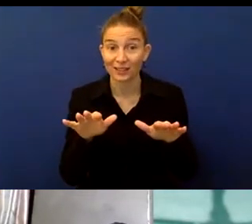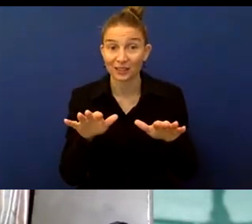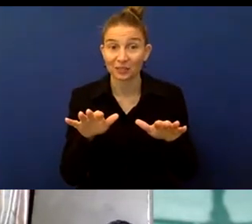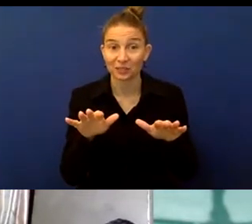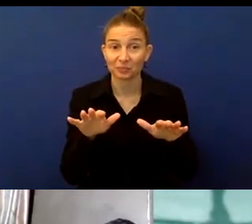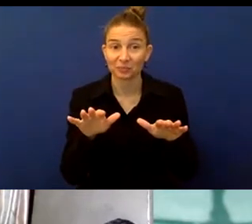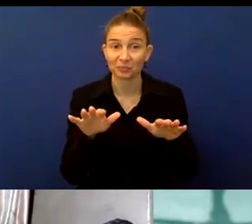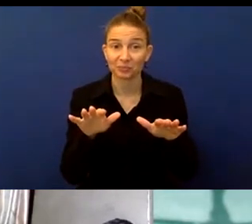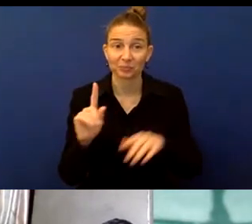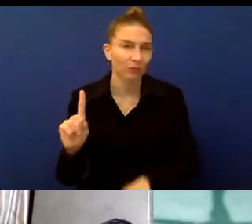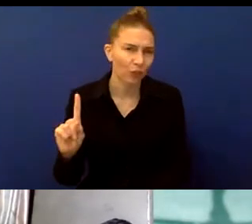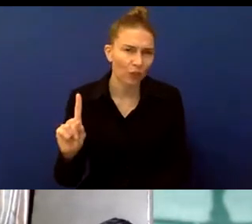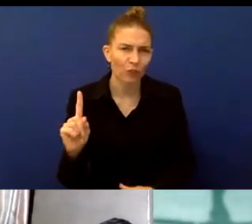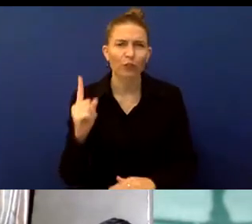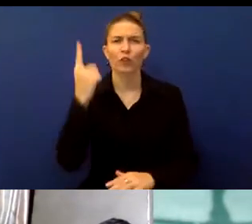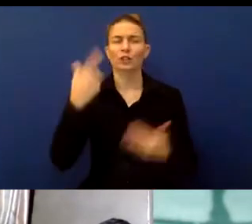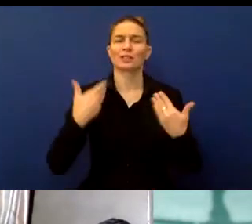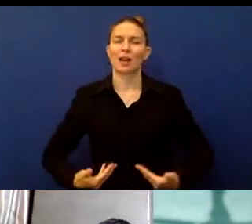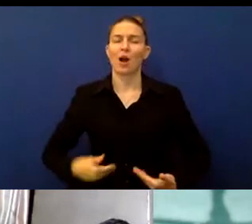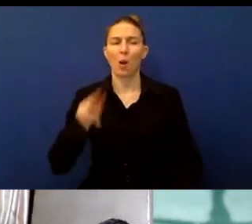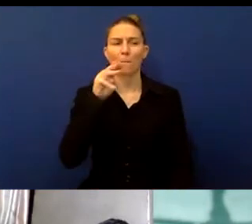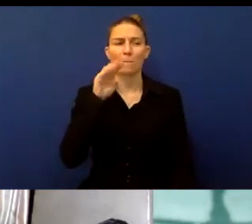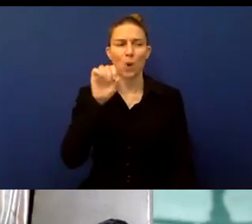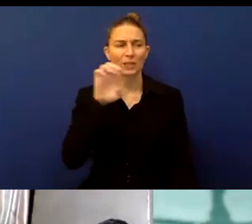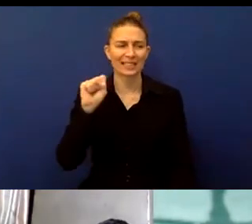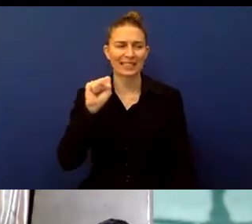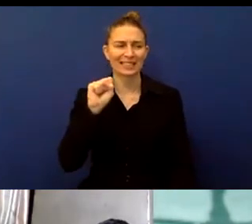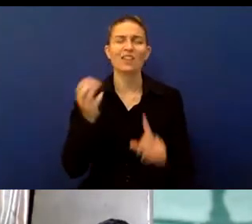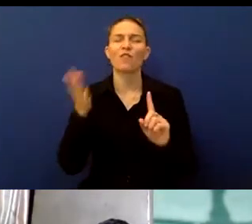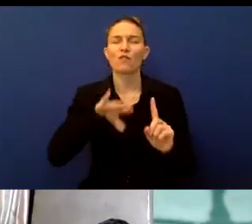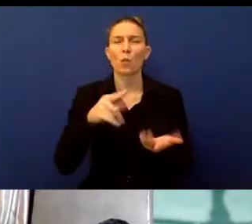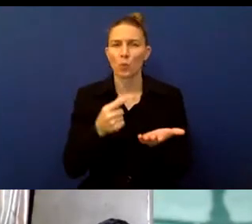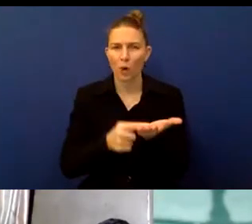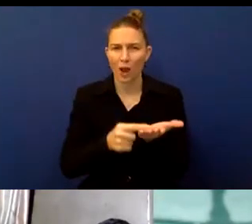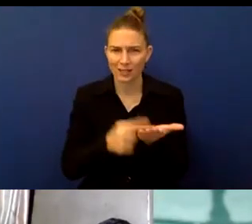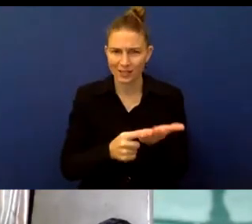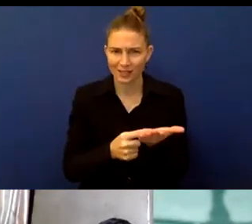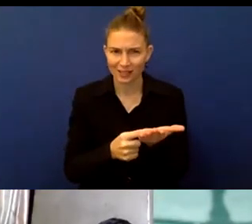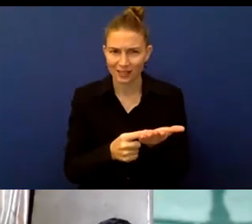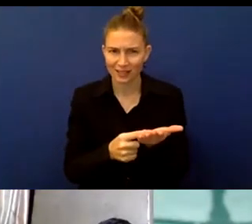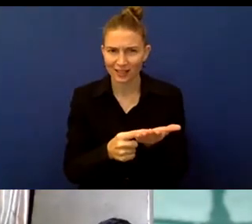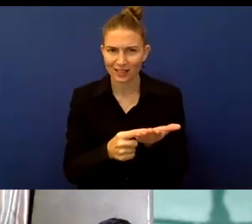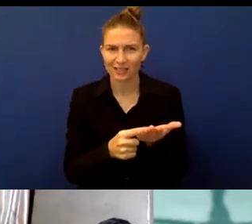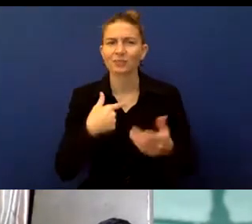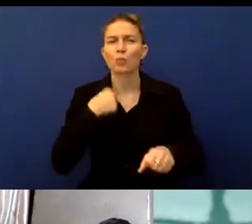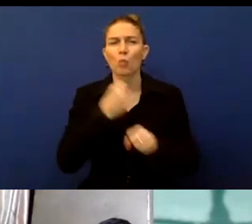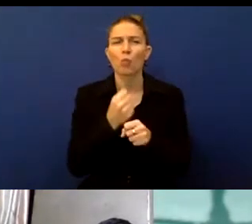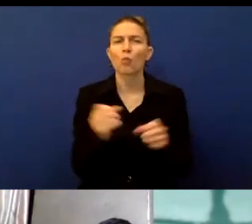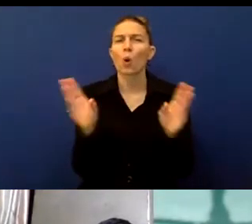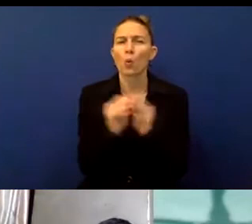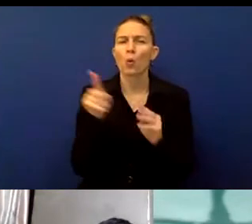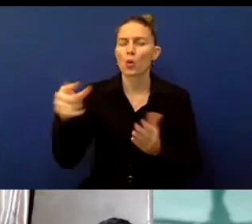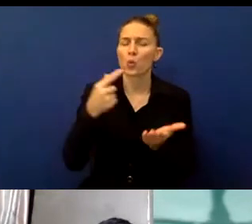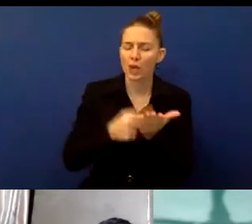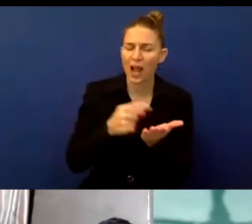First and foremost, I'm Moses Serada from Uganda, and I work with Uganda Federation for the Hard